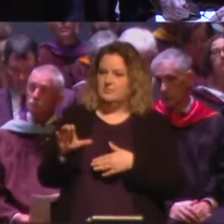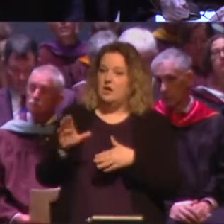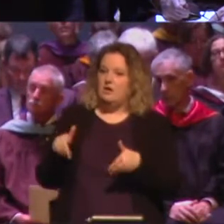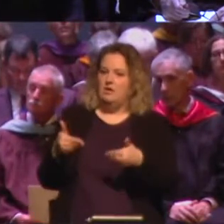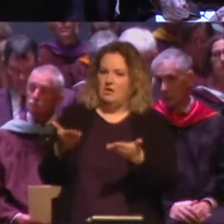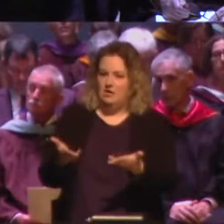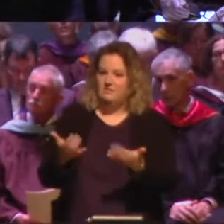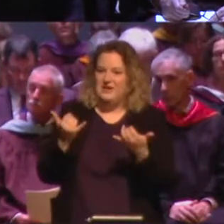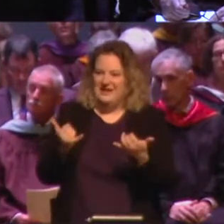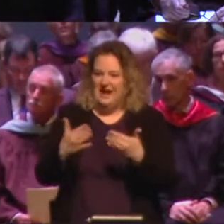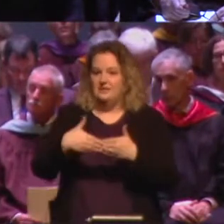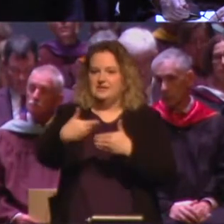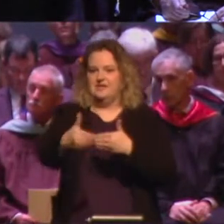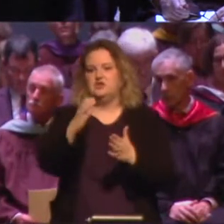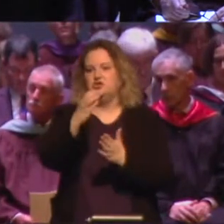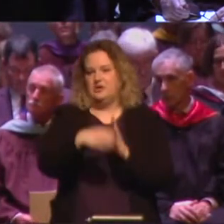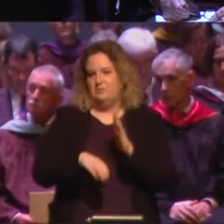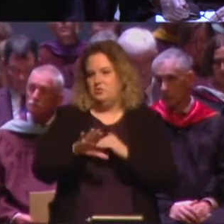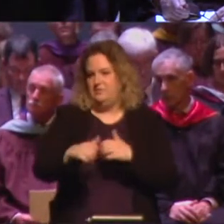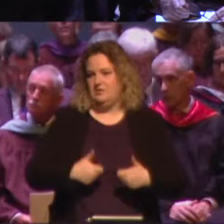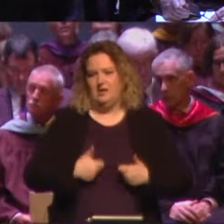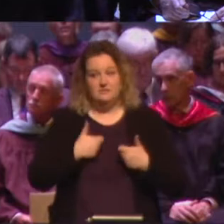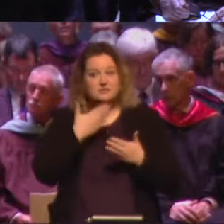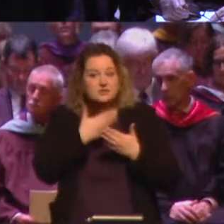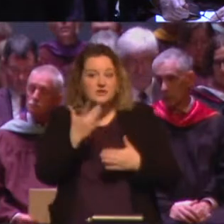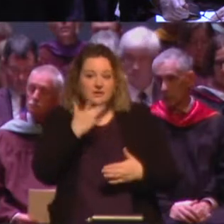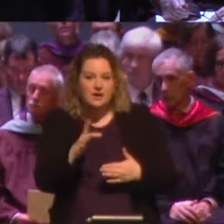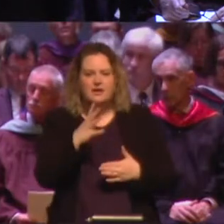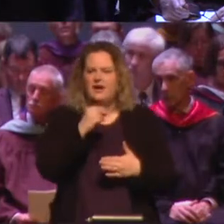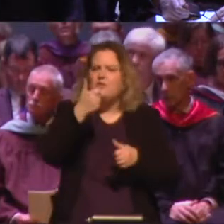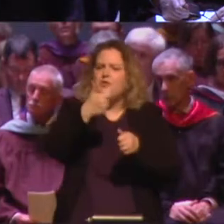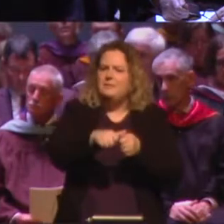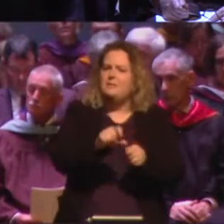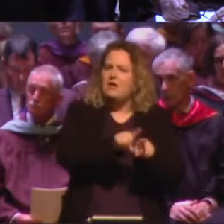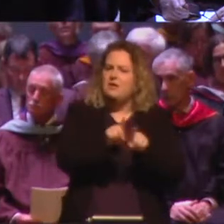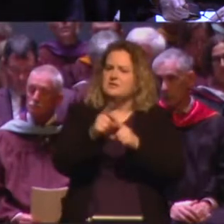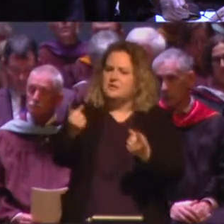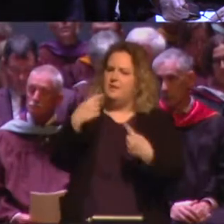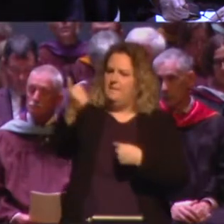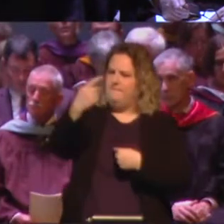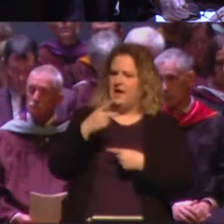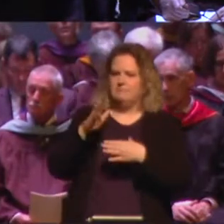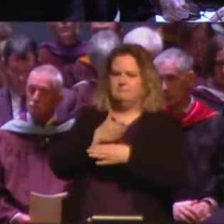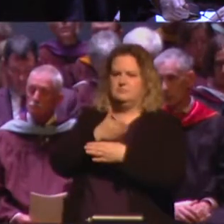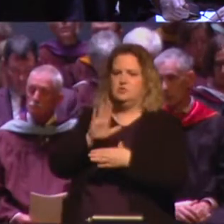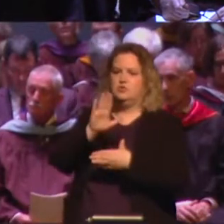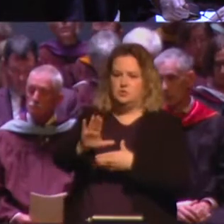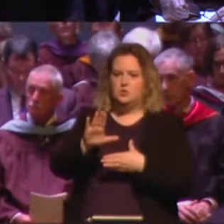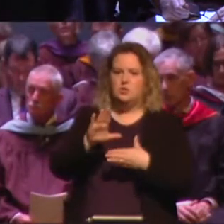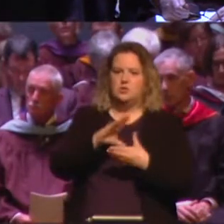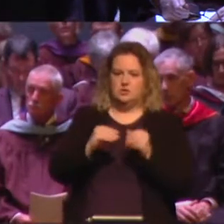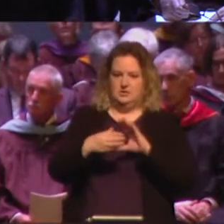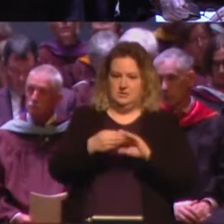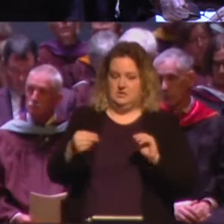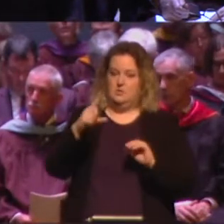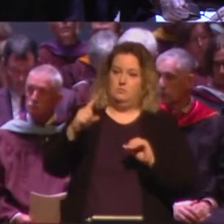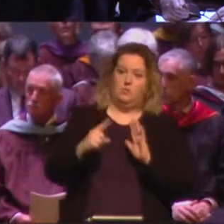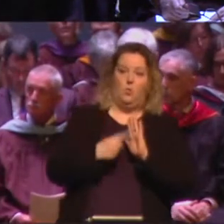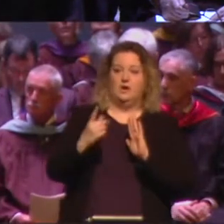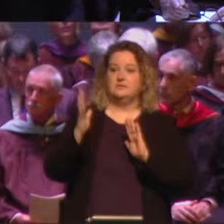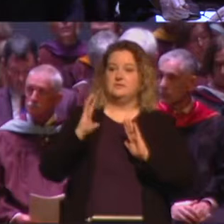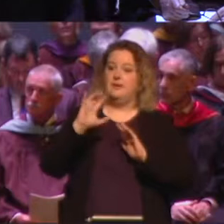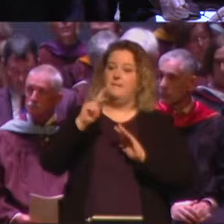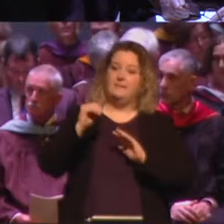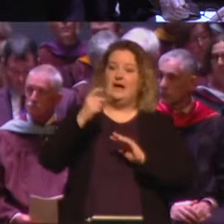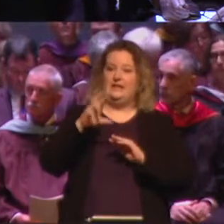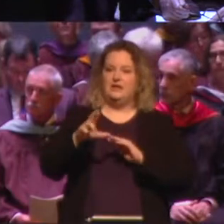life. Good luck. And remember to come back to share your stories. Once a pioneer, always a pioneer.